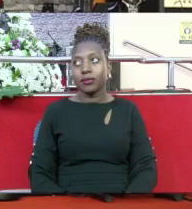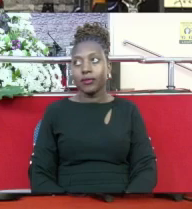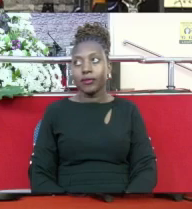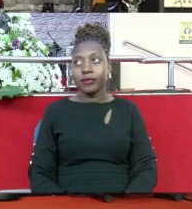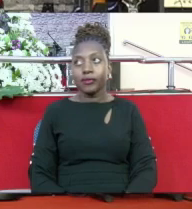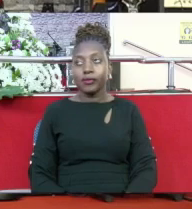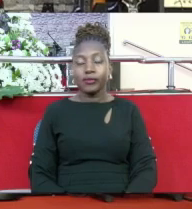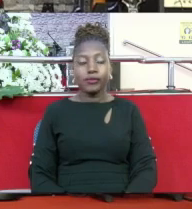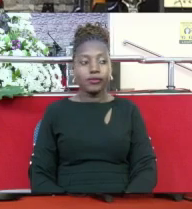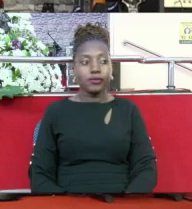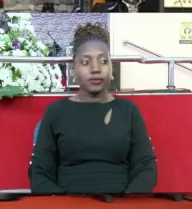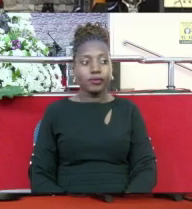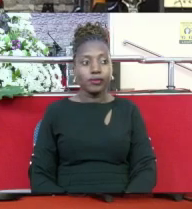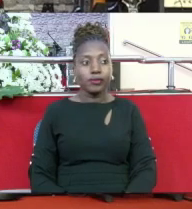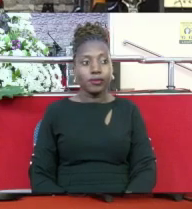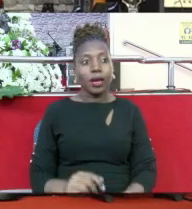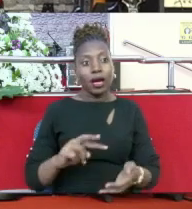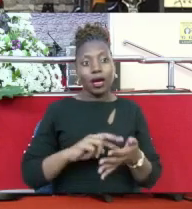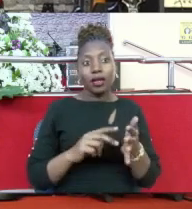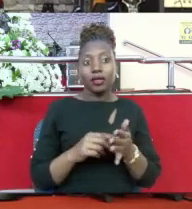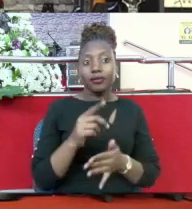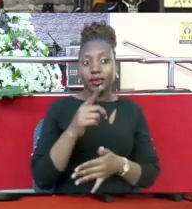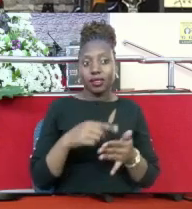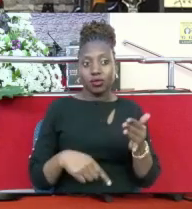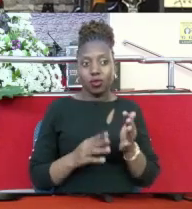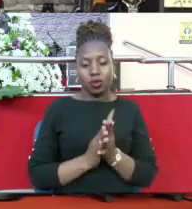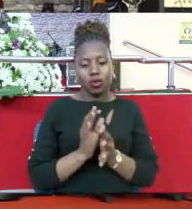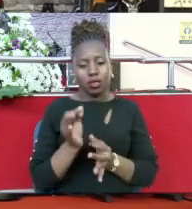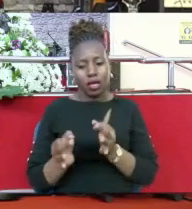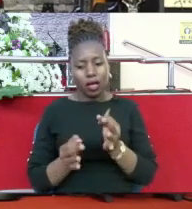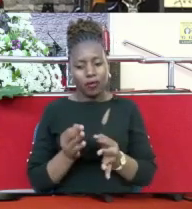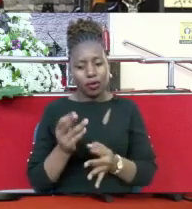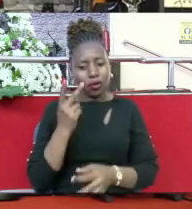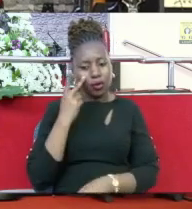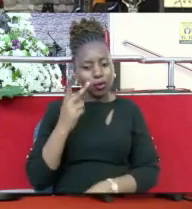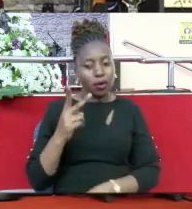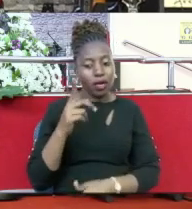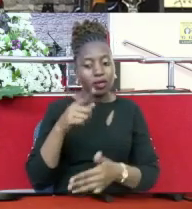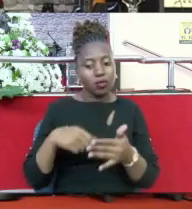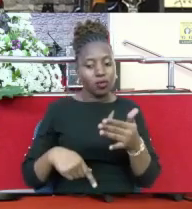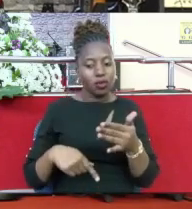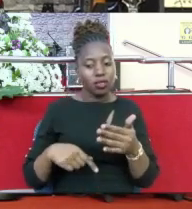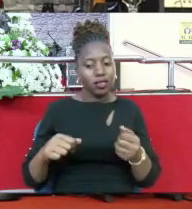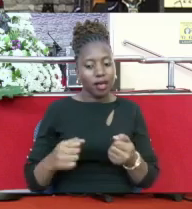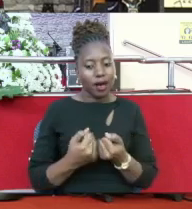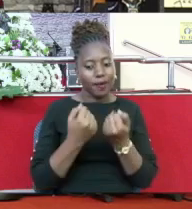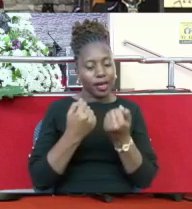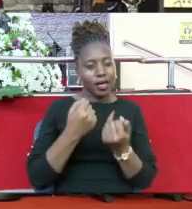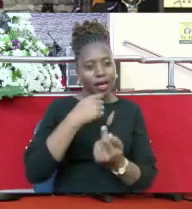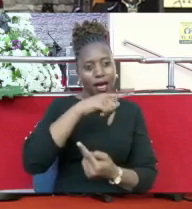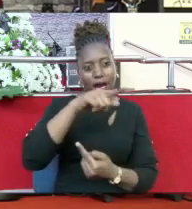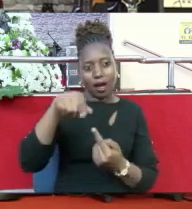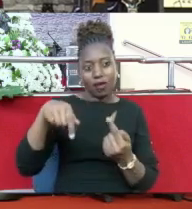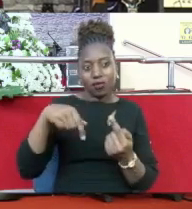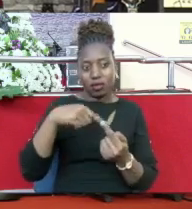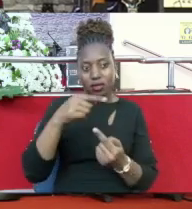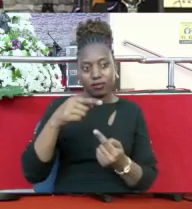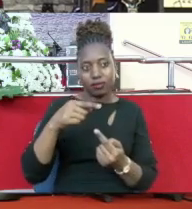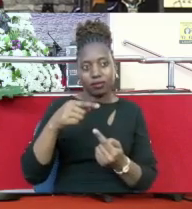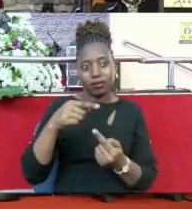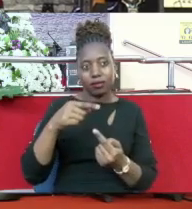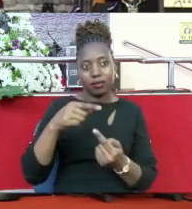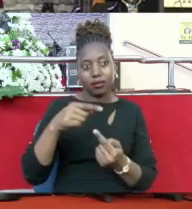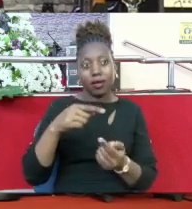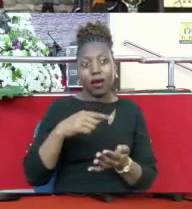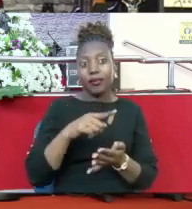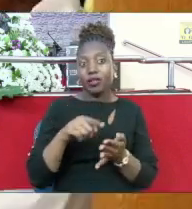that means that, and also when we look at what is happening around, these are the last days. Ukiangalia mambo ambayo yanatendeka, basi ni dhahiri ya